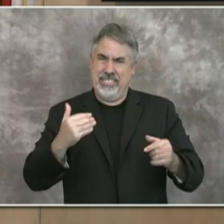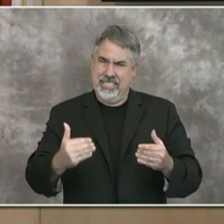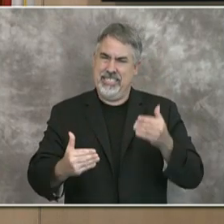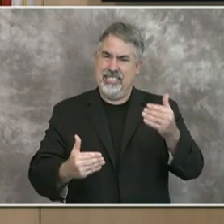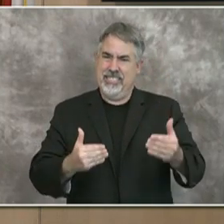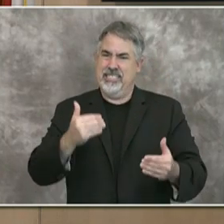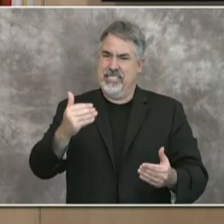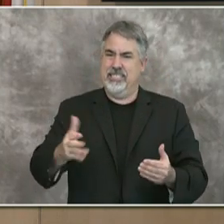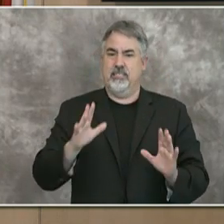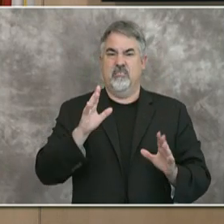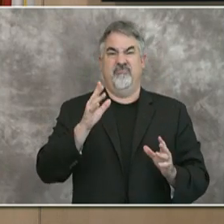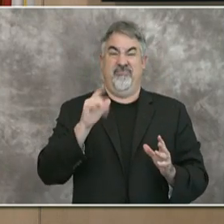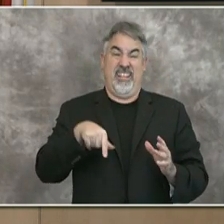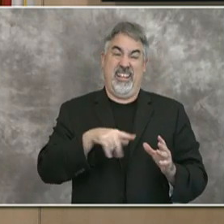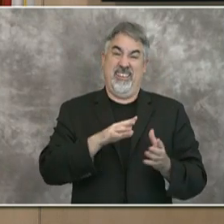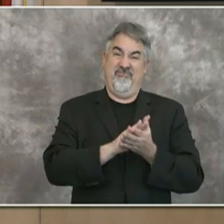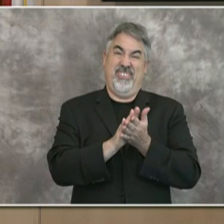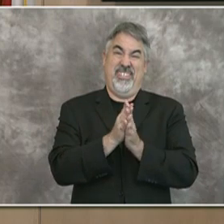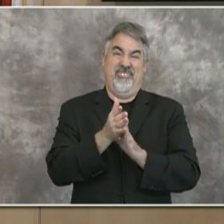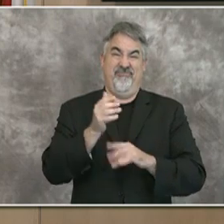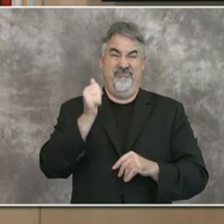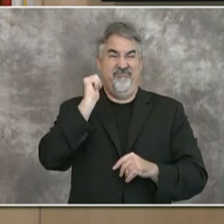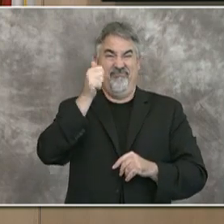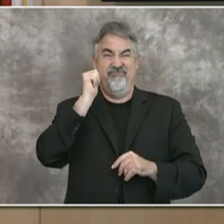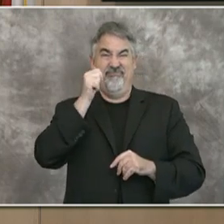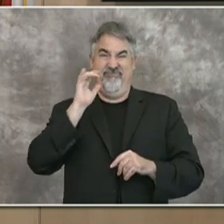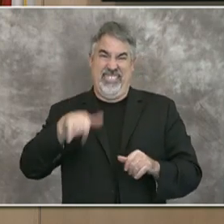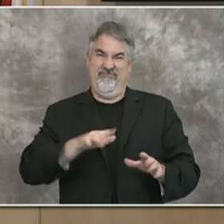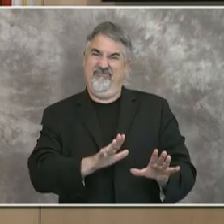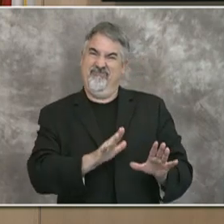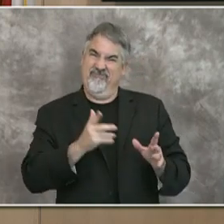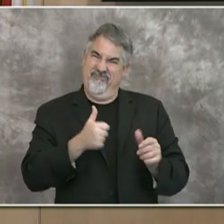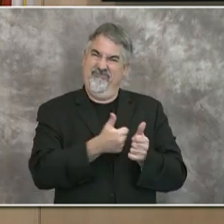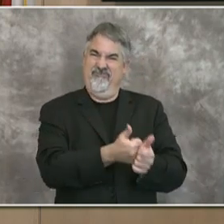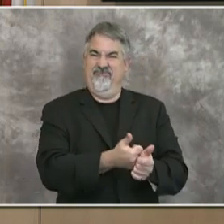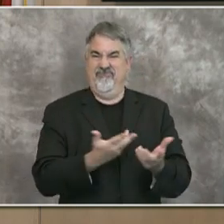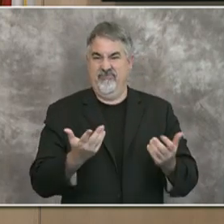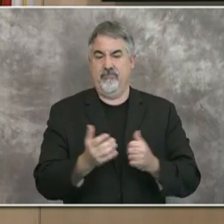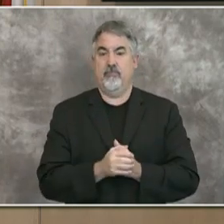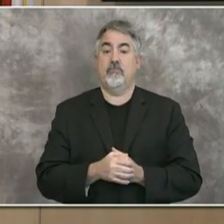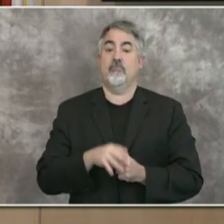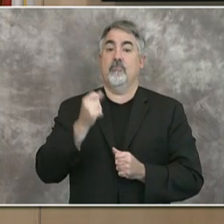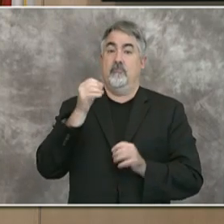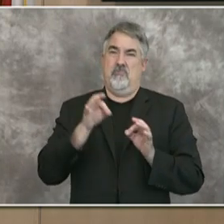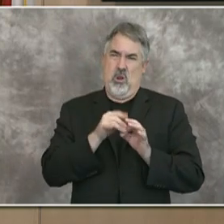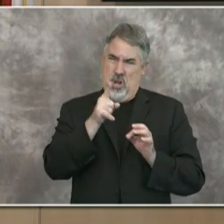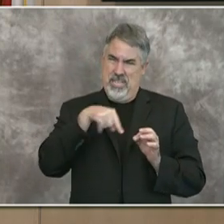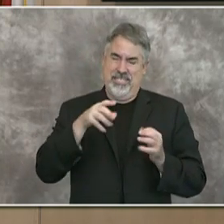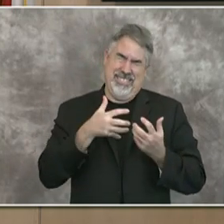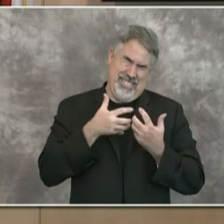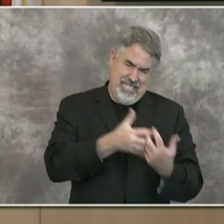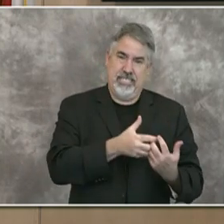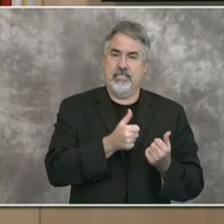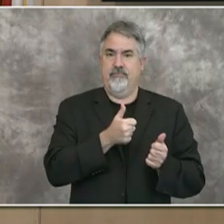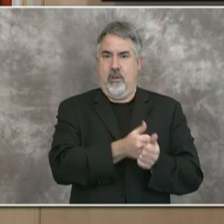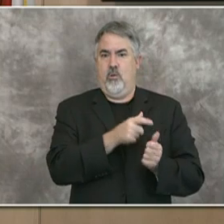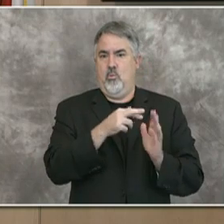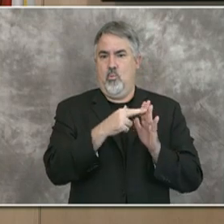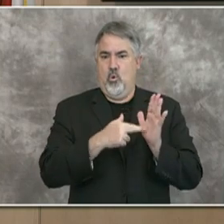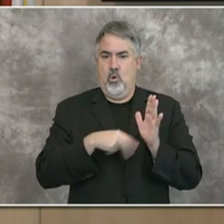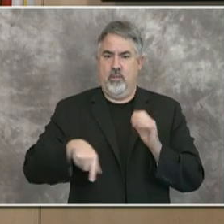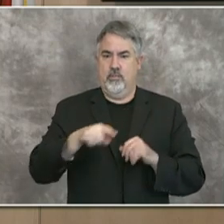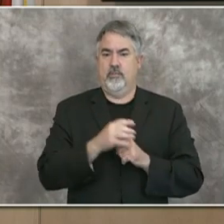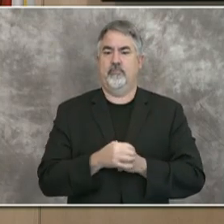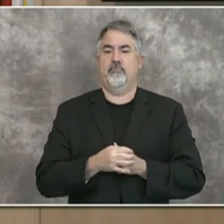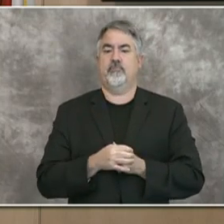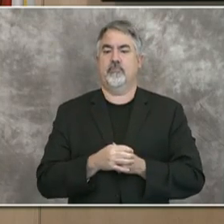being the month of April being a month of action, the month of May being a month of adapting to how we go about containing coronavirus and how